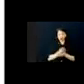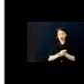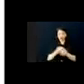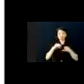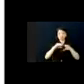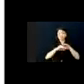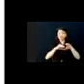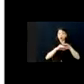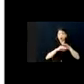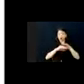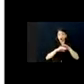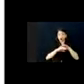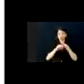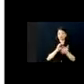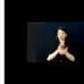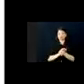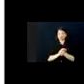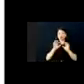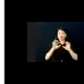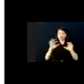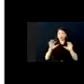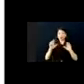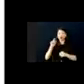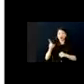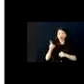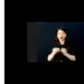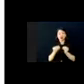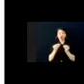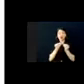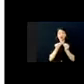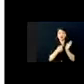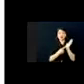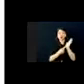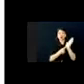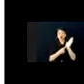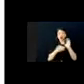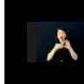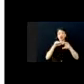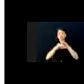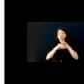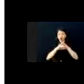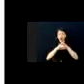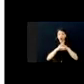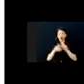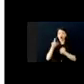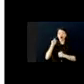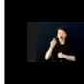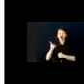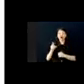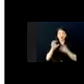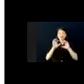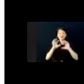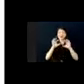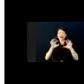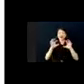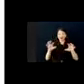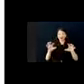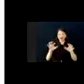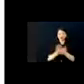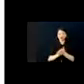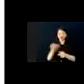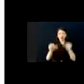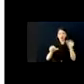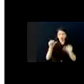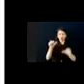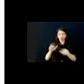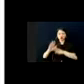it by population, there's a higher rate of having access to a bank because people live in, you know, denser, more urban areas. But the key takeaway here is that the agent network